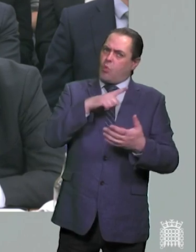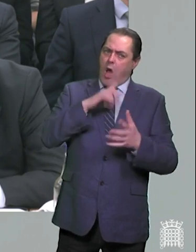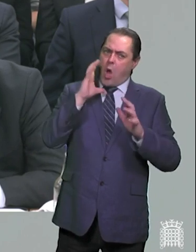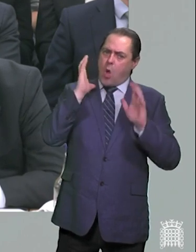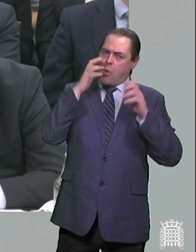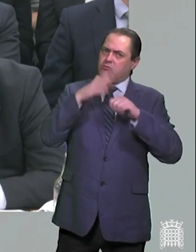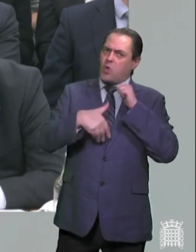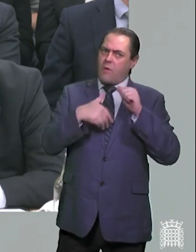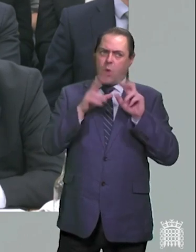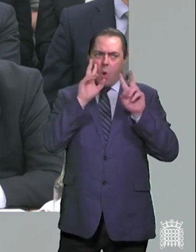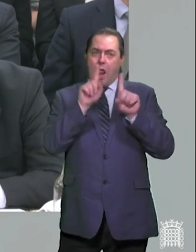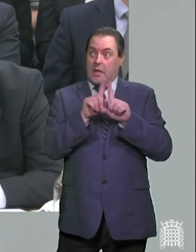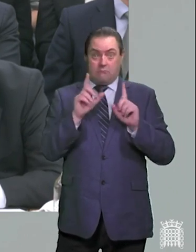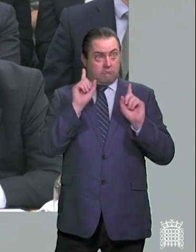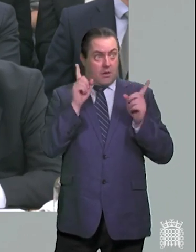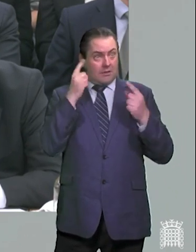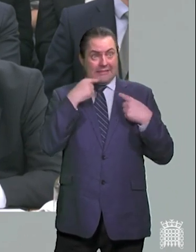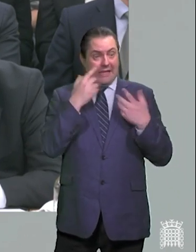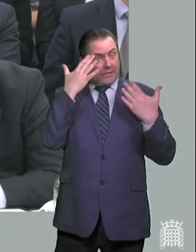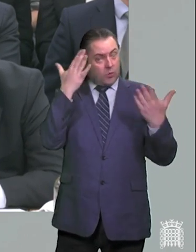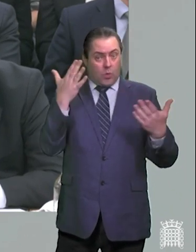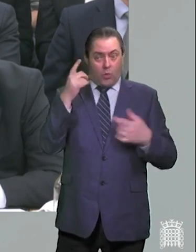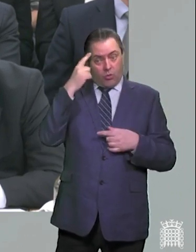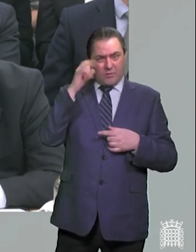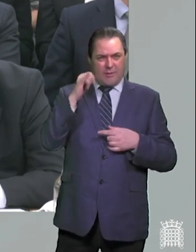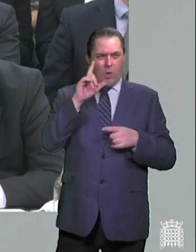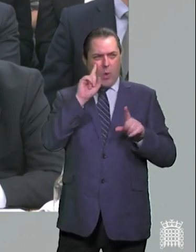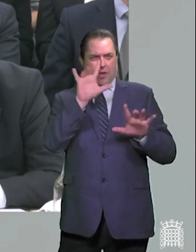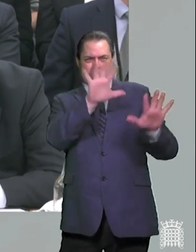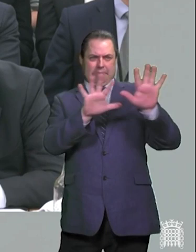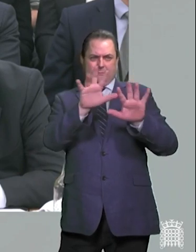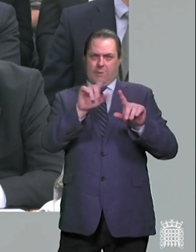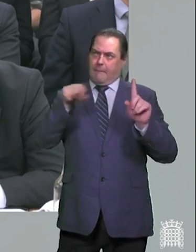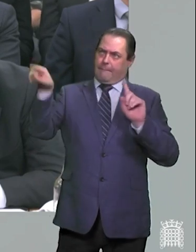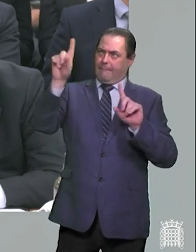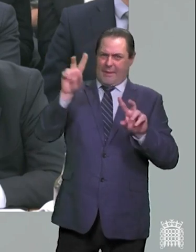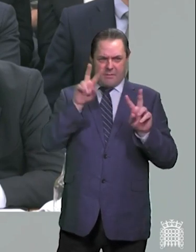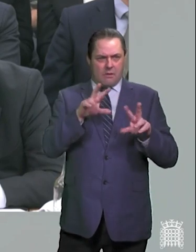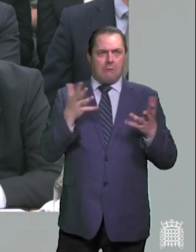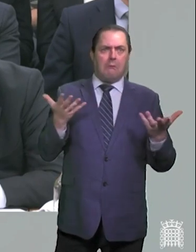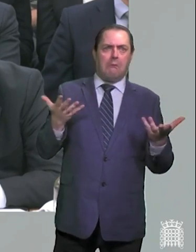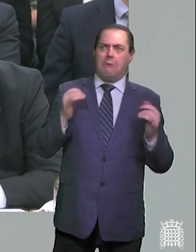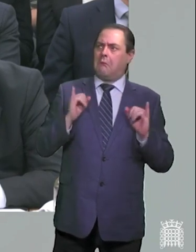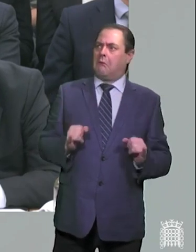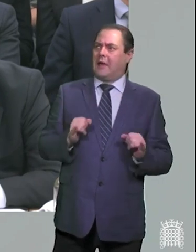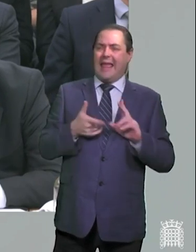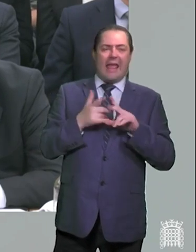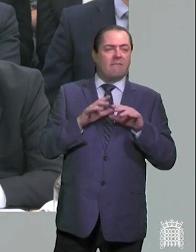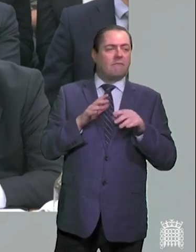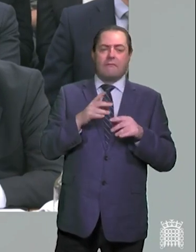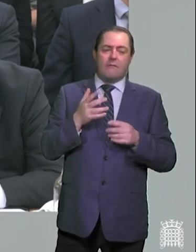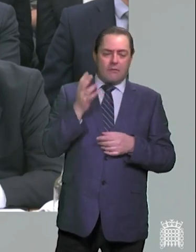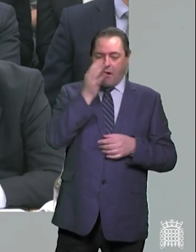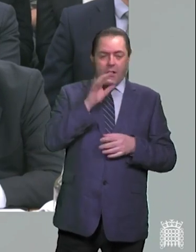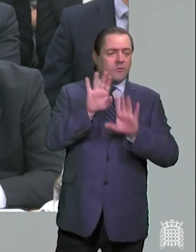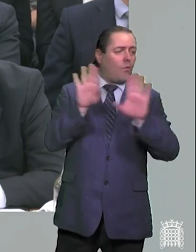I think I can't say. I think he was concerned about the impression that people might gain if they looked over the garden wall, if they were coming